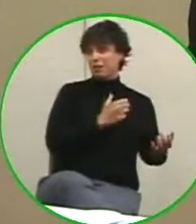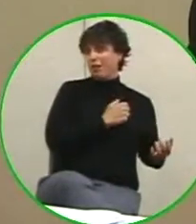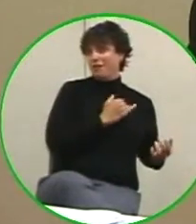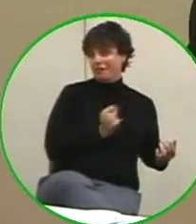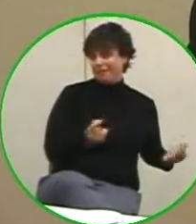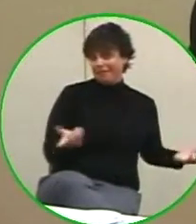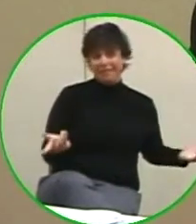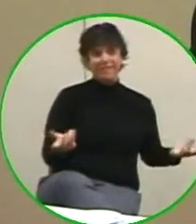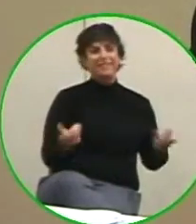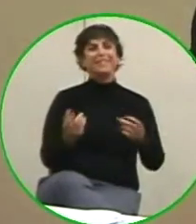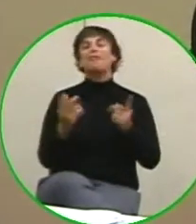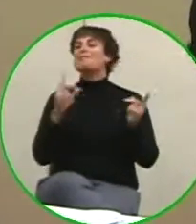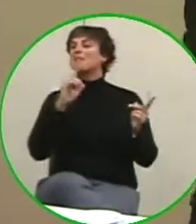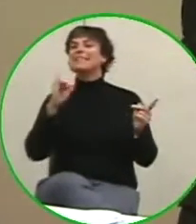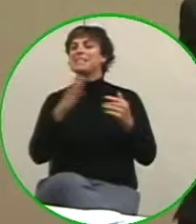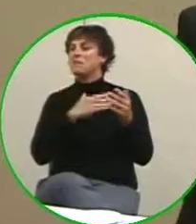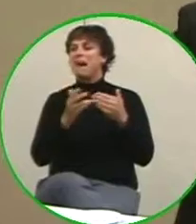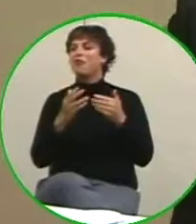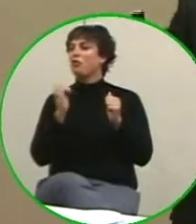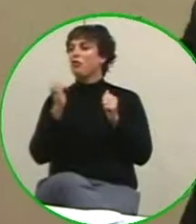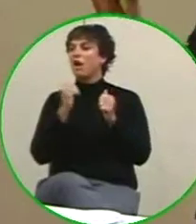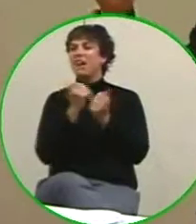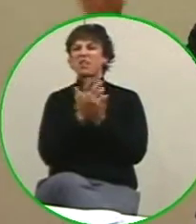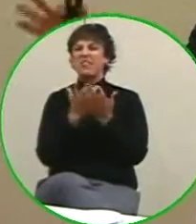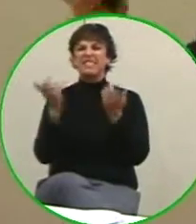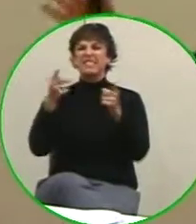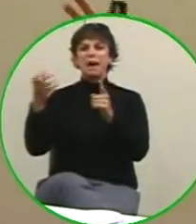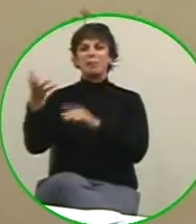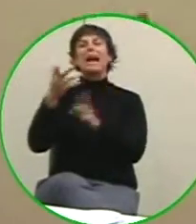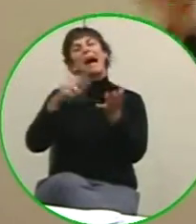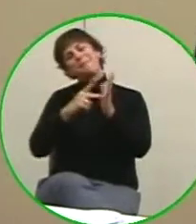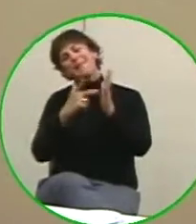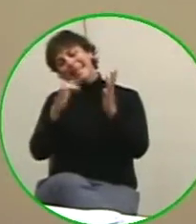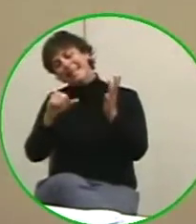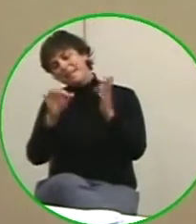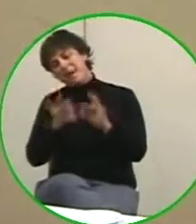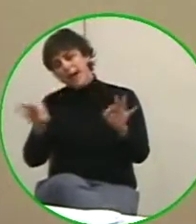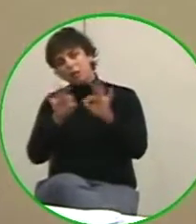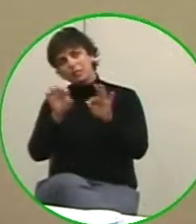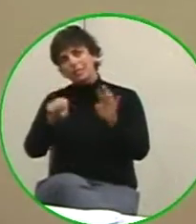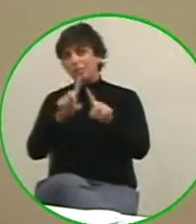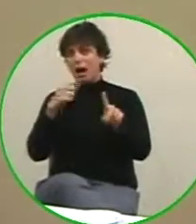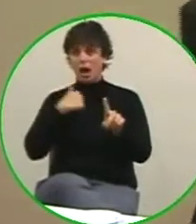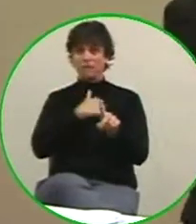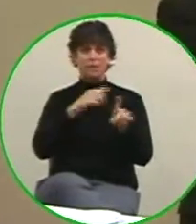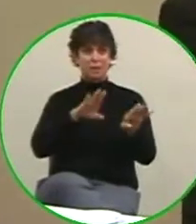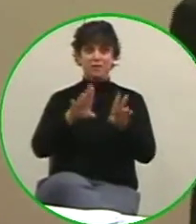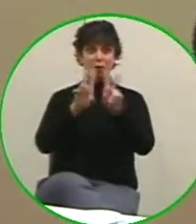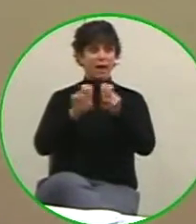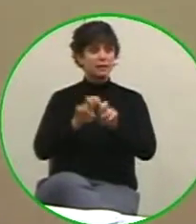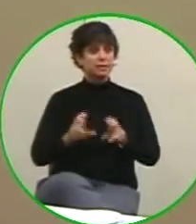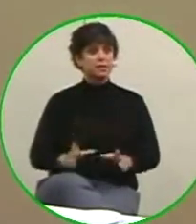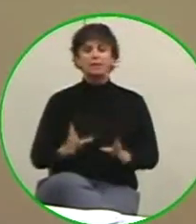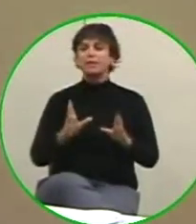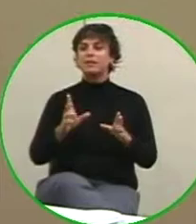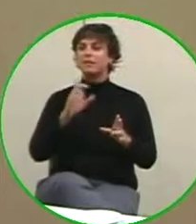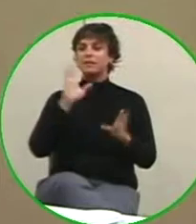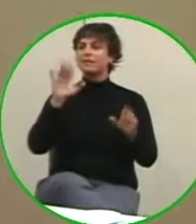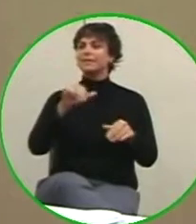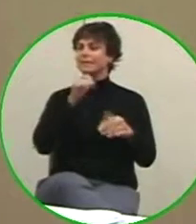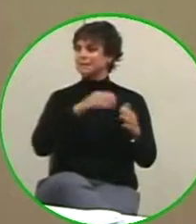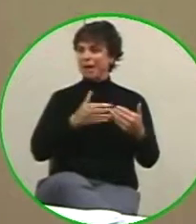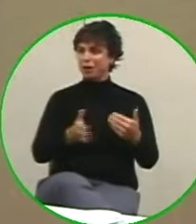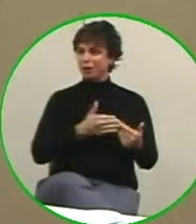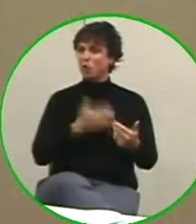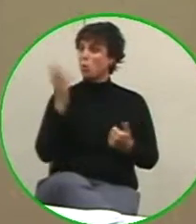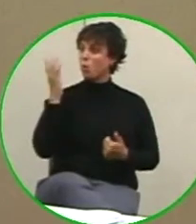doesn't matter, all of that stuff around it. Yeah, it matters. But for us as behavior analysts now, it doesn't matter. Here's